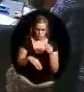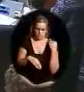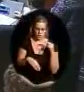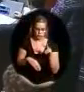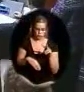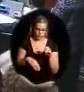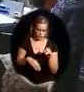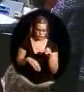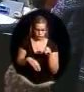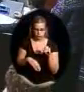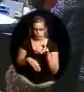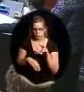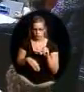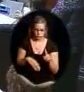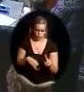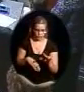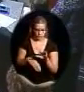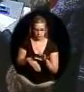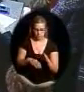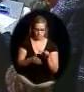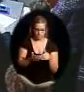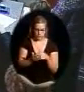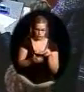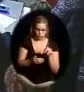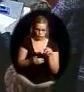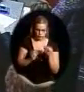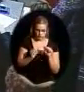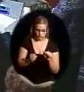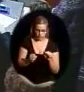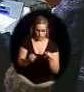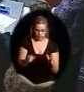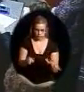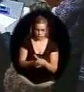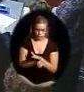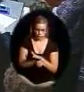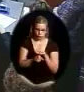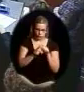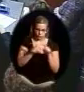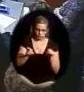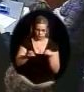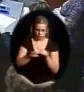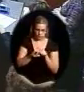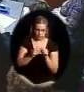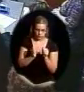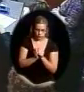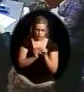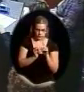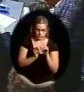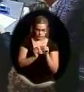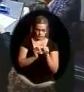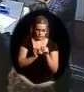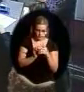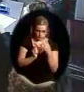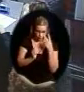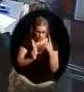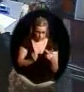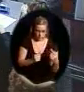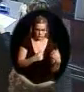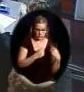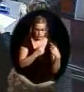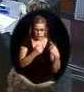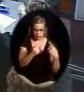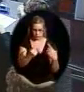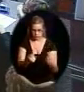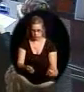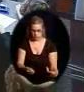2001, where we were up in the mid-20s, I believe. If we could fill those grade boxes in with data as well, just so we could see those trends and maybe understand what was